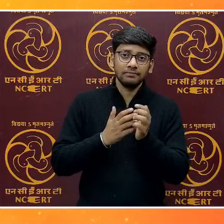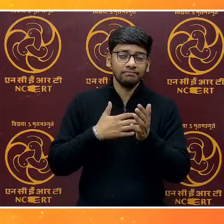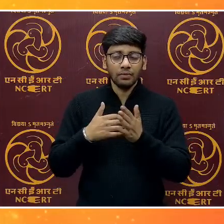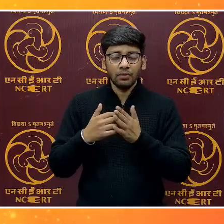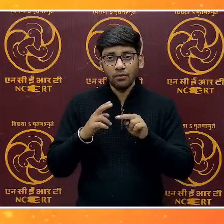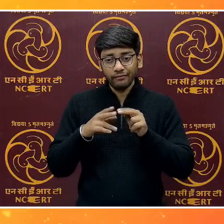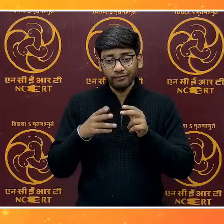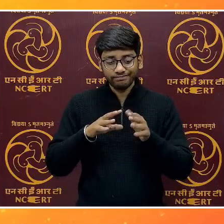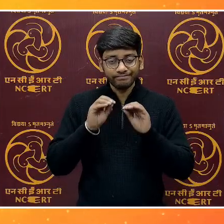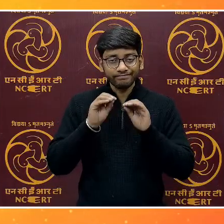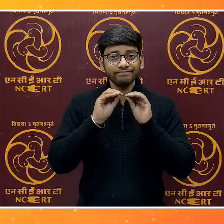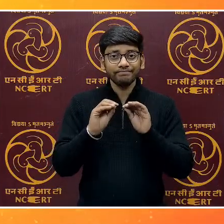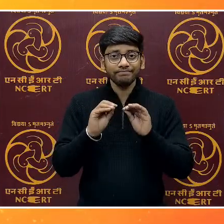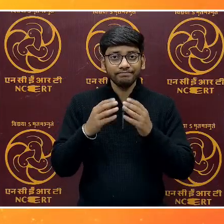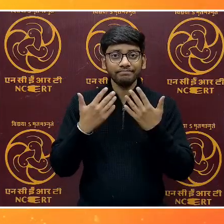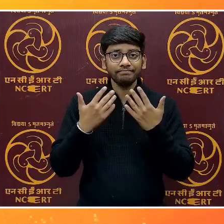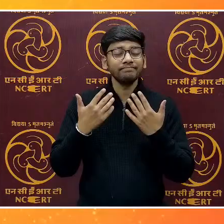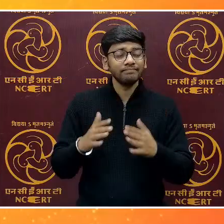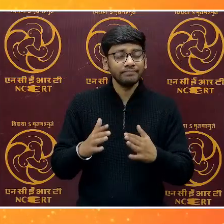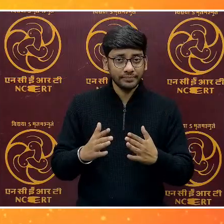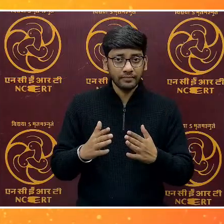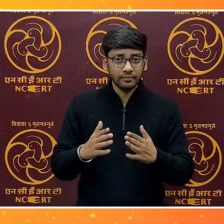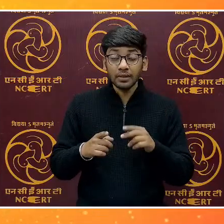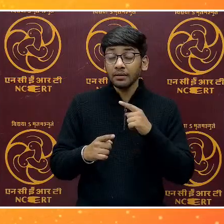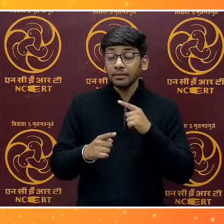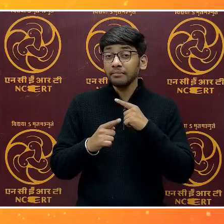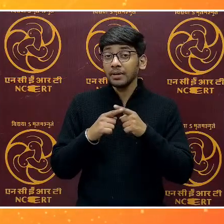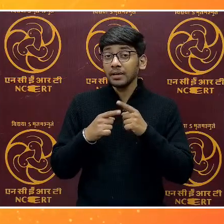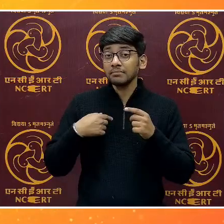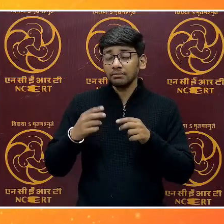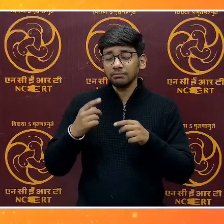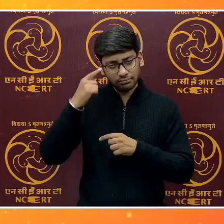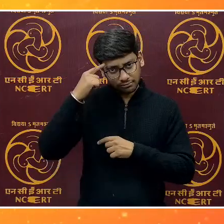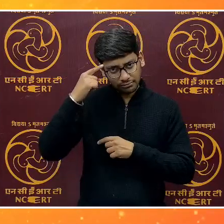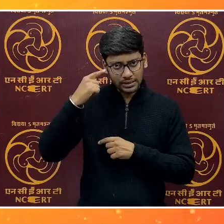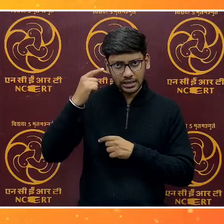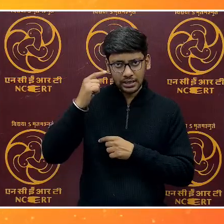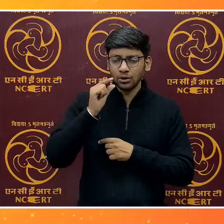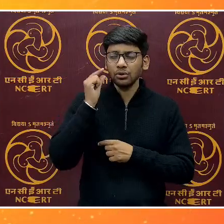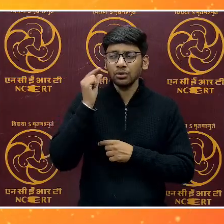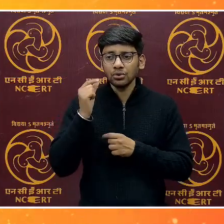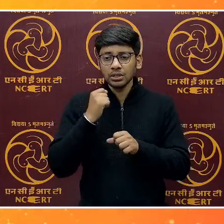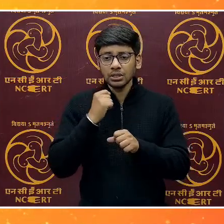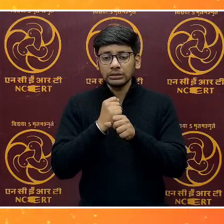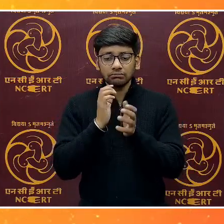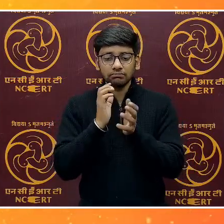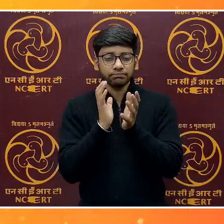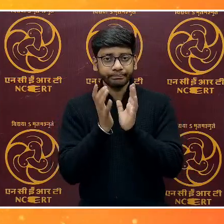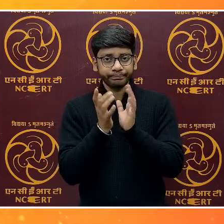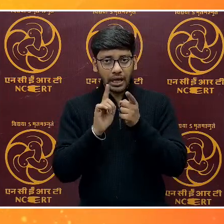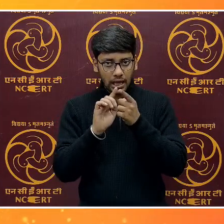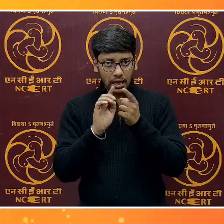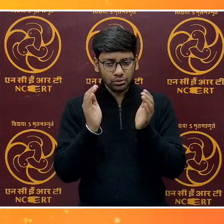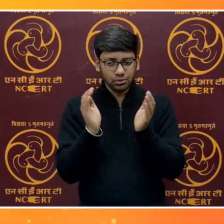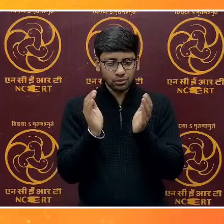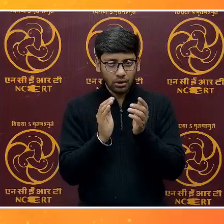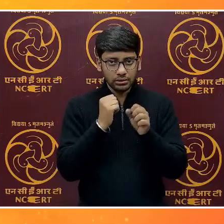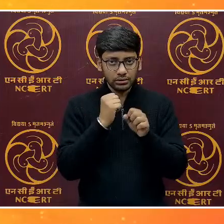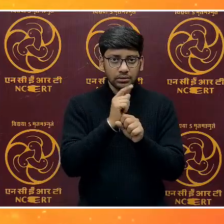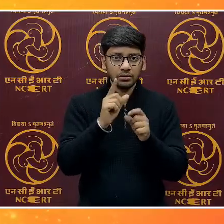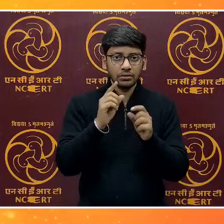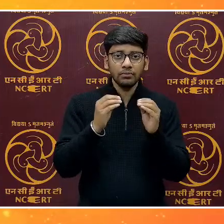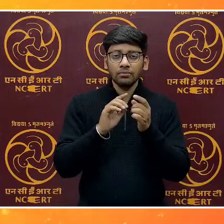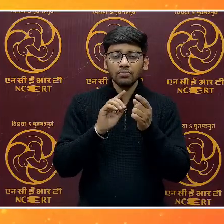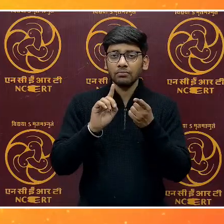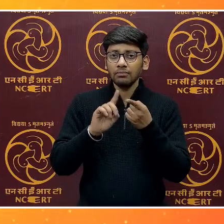our viewers. Absolutely. I think then, while using the globe, you can actually identify how the concept of day and